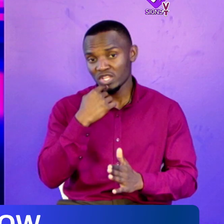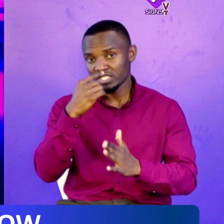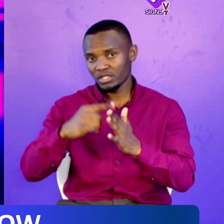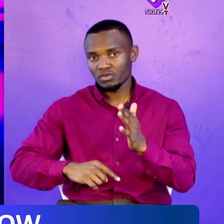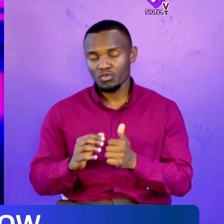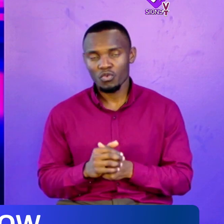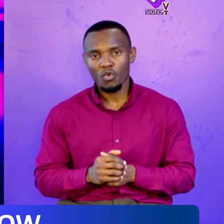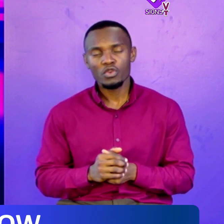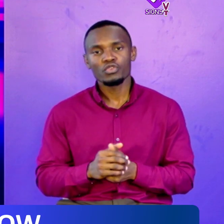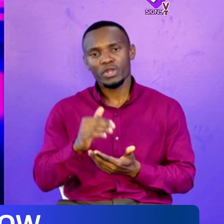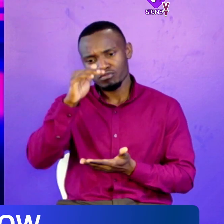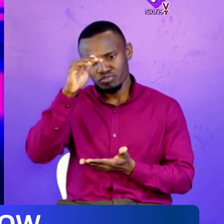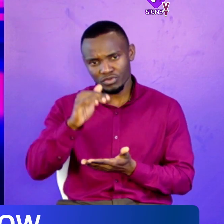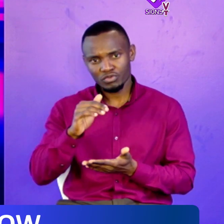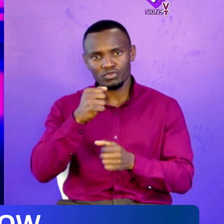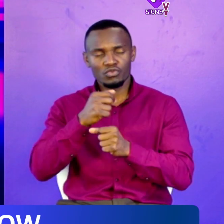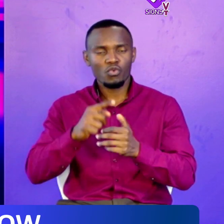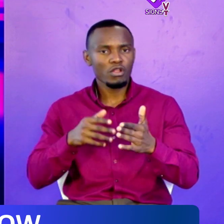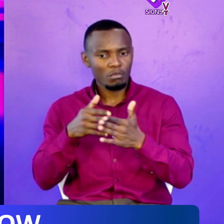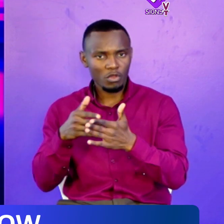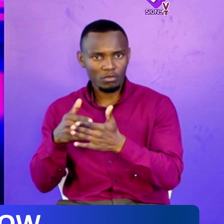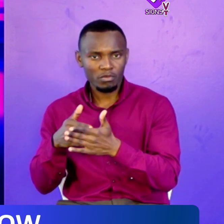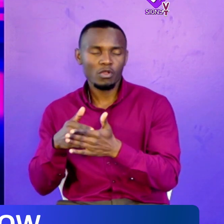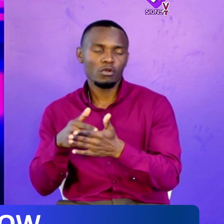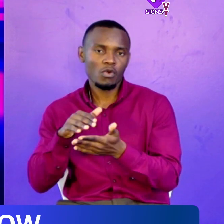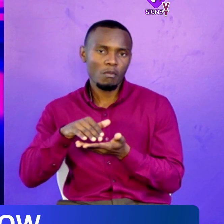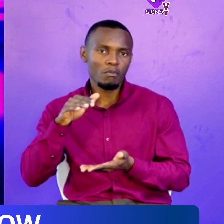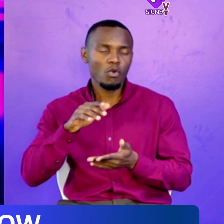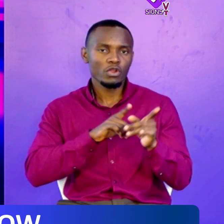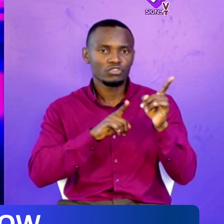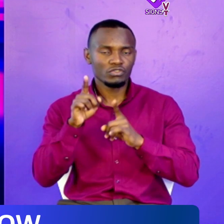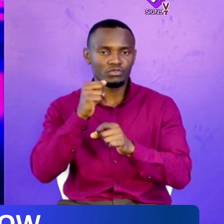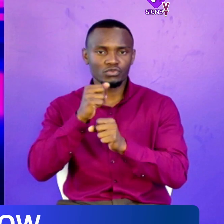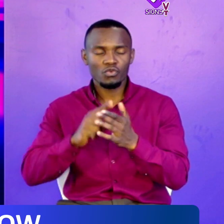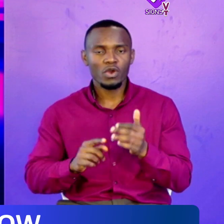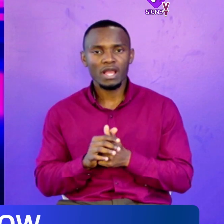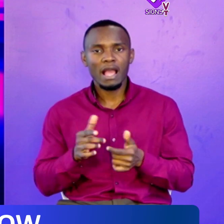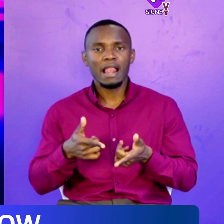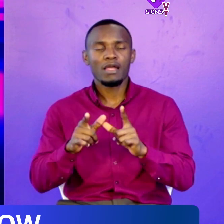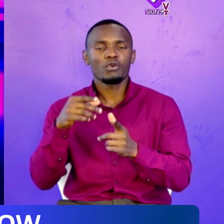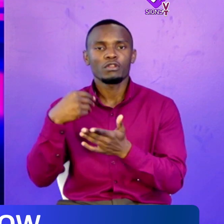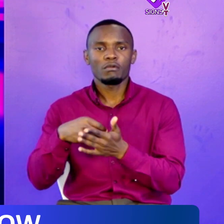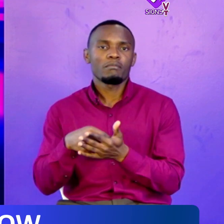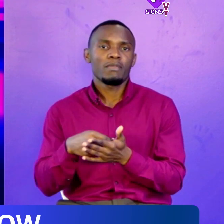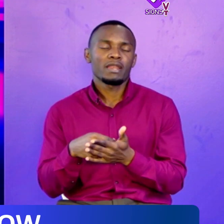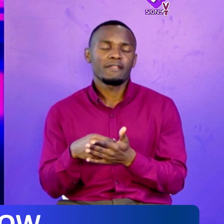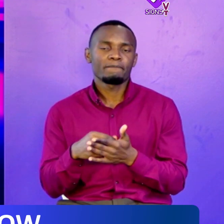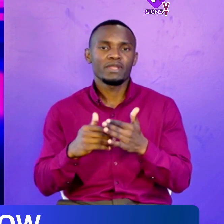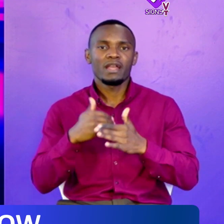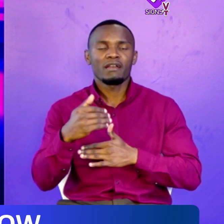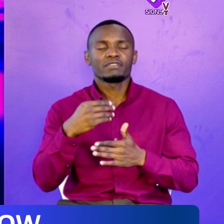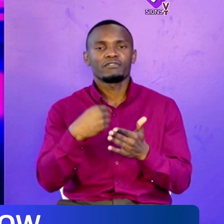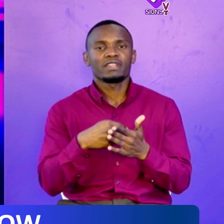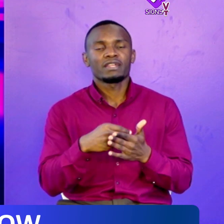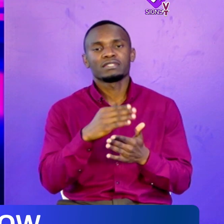curb unnecessary travel to allow more funds to flow into the budgetary deficit after the Finance Bill 2024 was